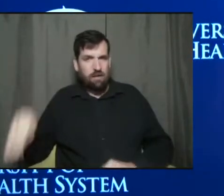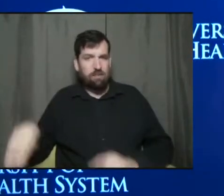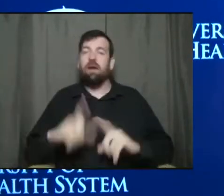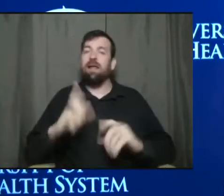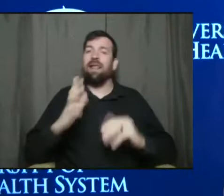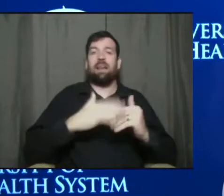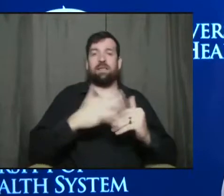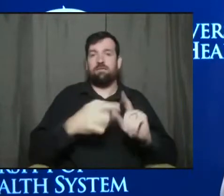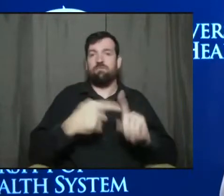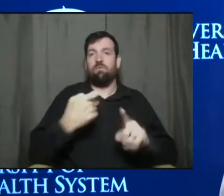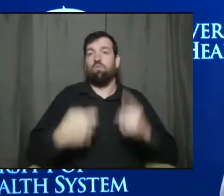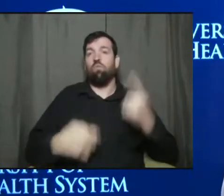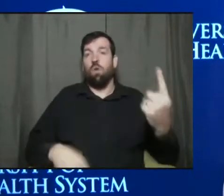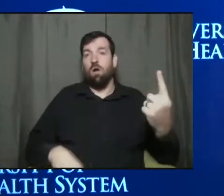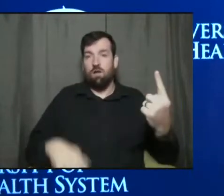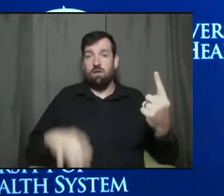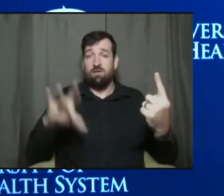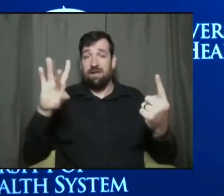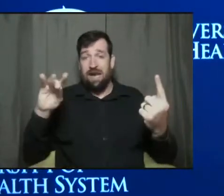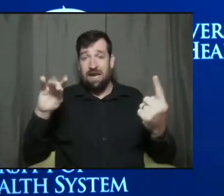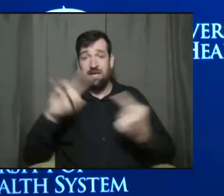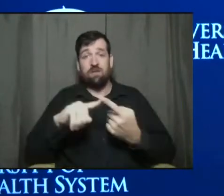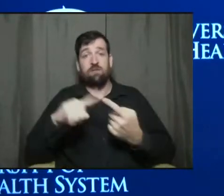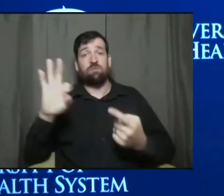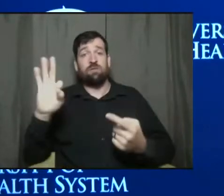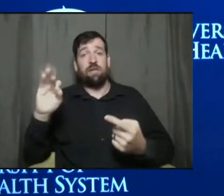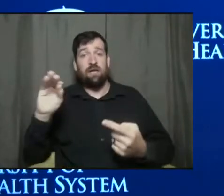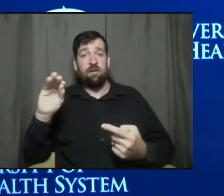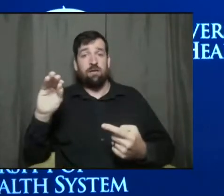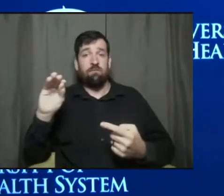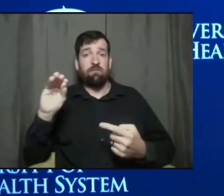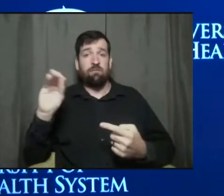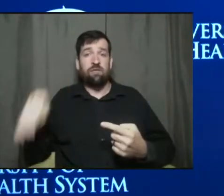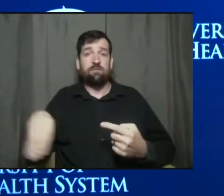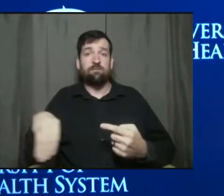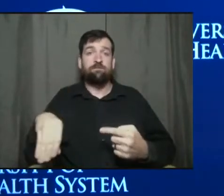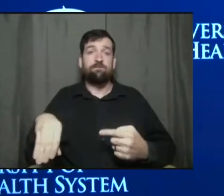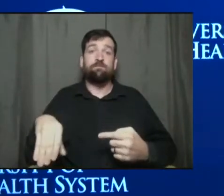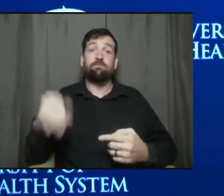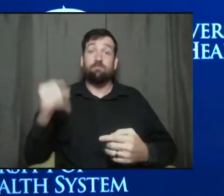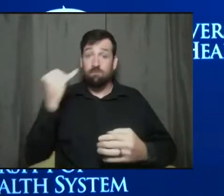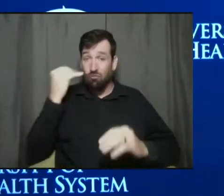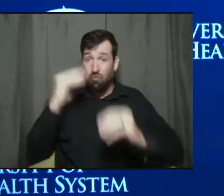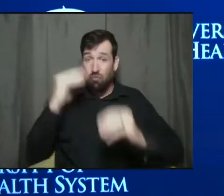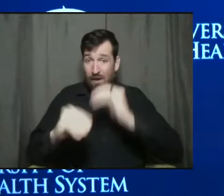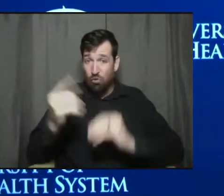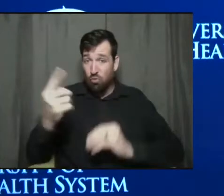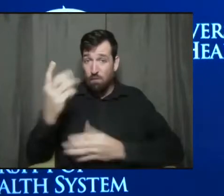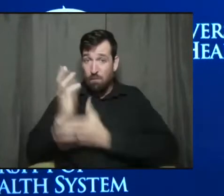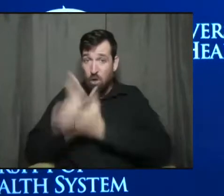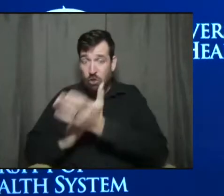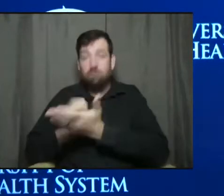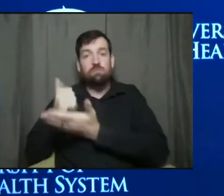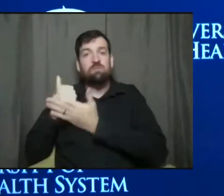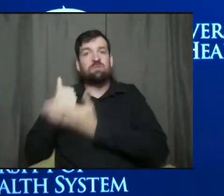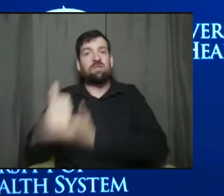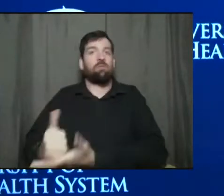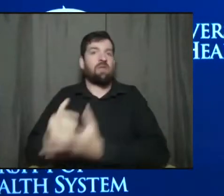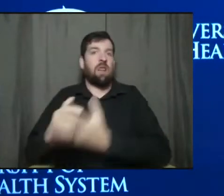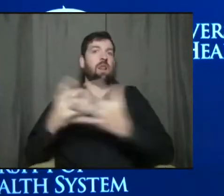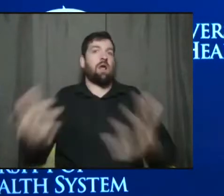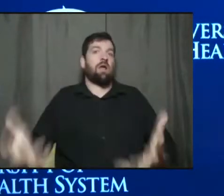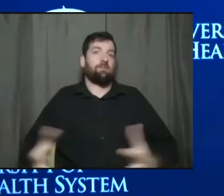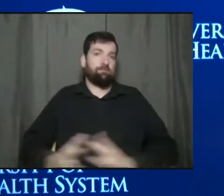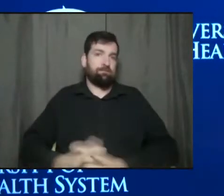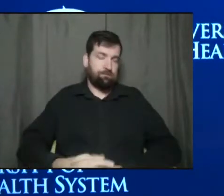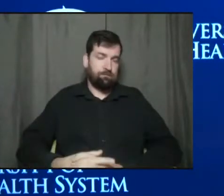parent in about 80 to 90% of patients. And so if you even repair one part of it, it actually helps patients a lot. So there's